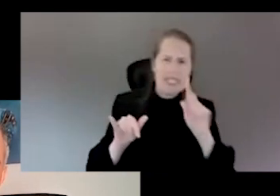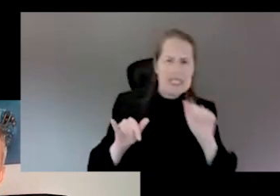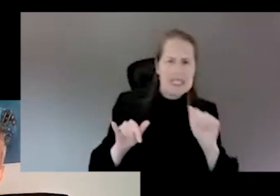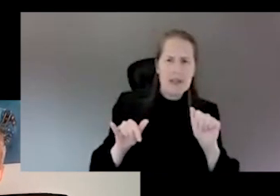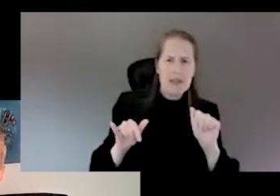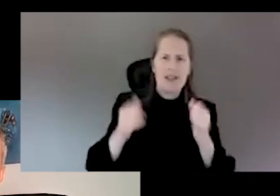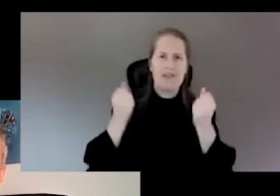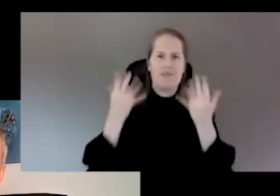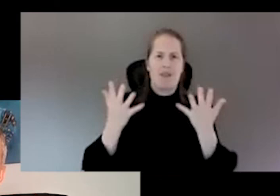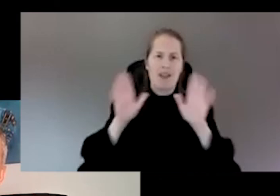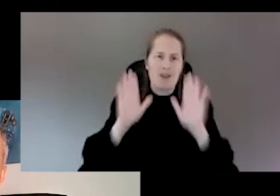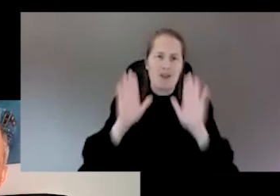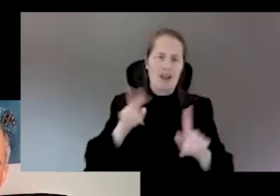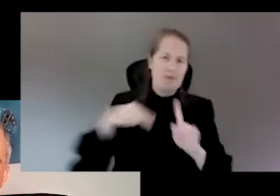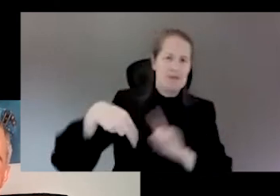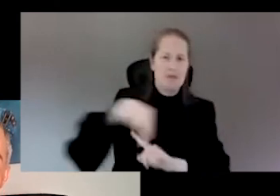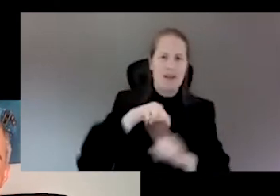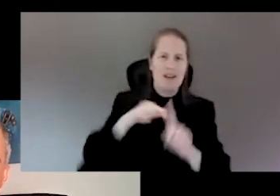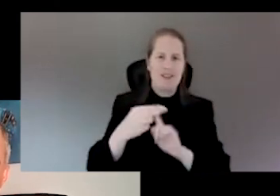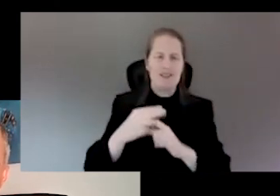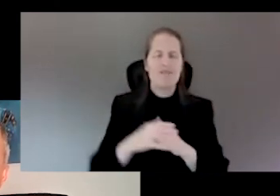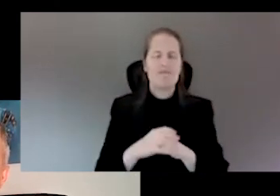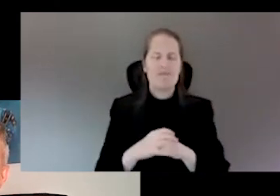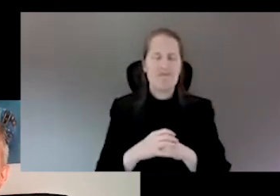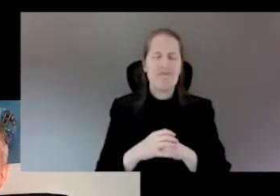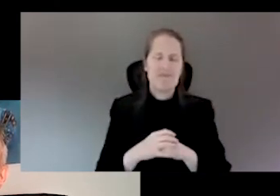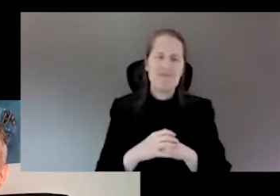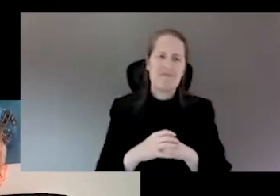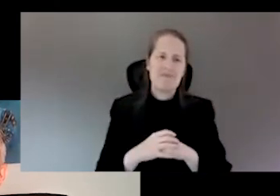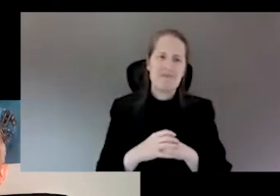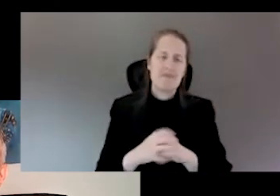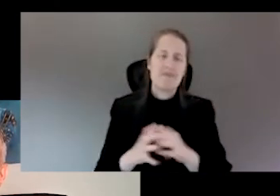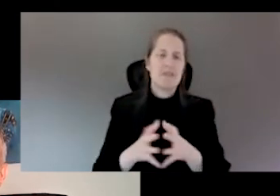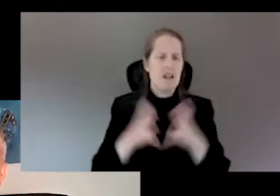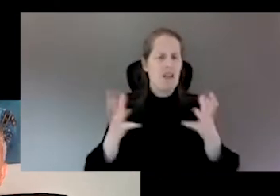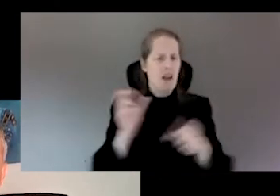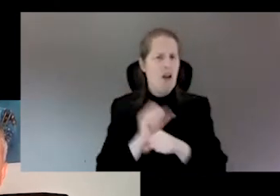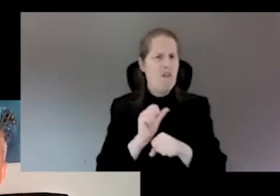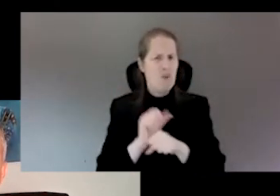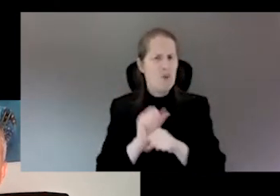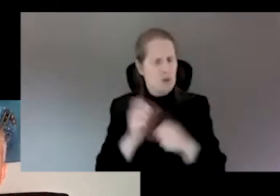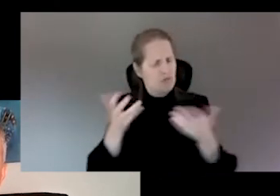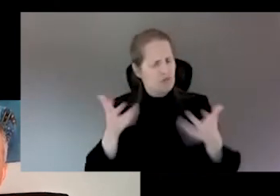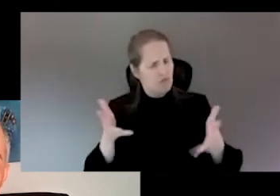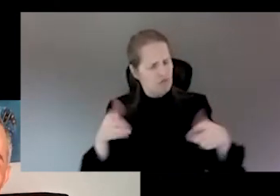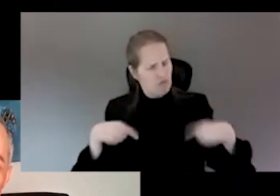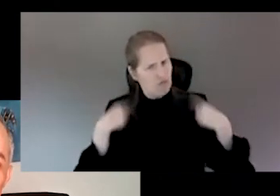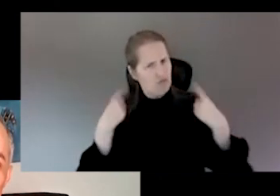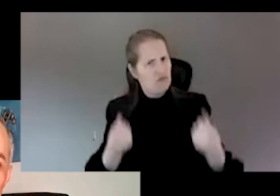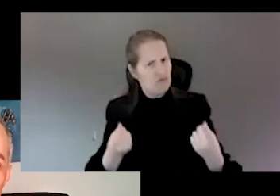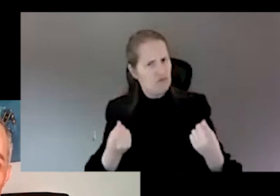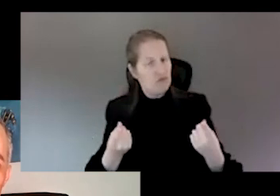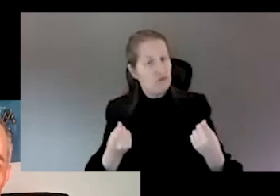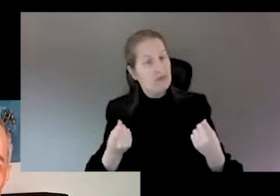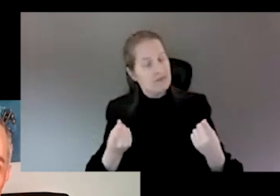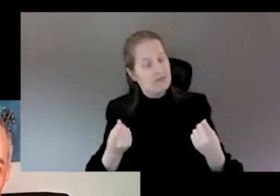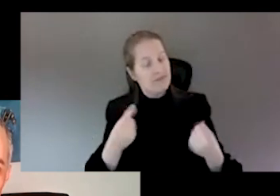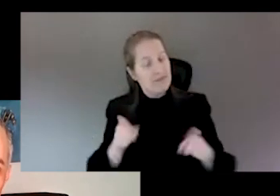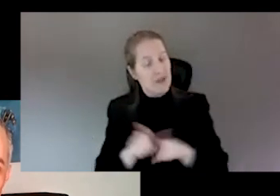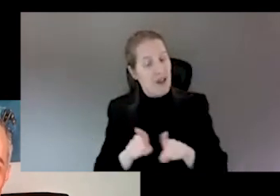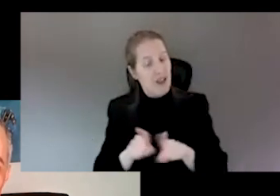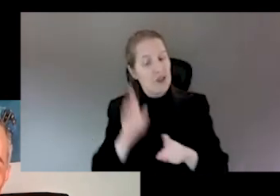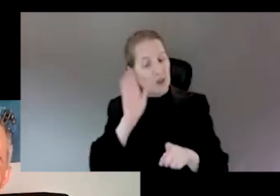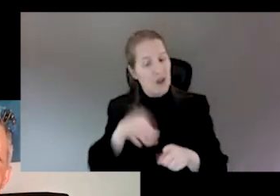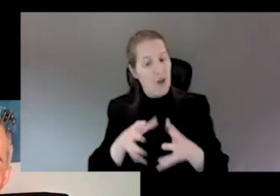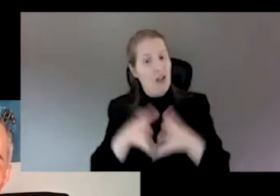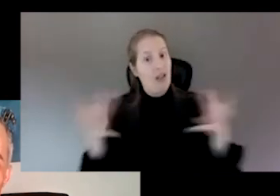great perspectives. I think there's been a lot of work that's been done so far, as we all heard today, but we also have a lot more work to do.